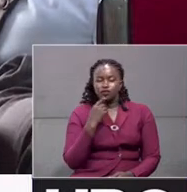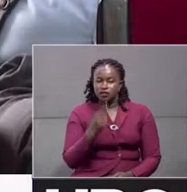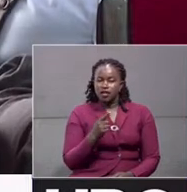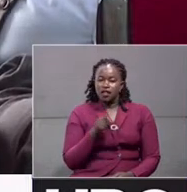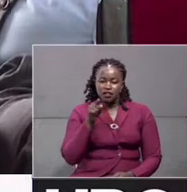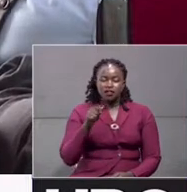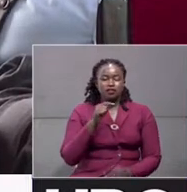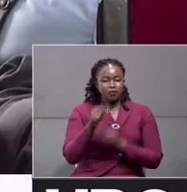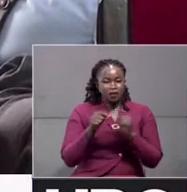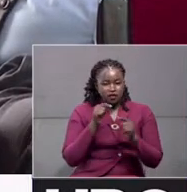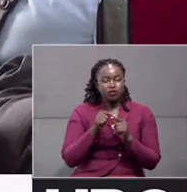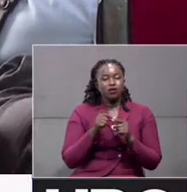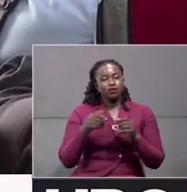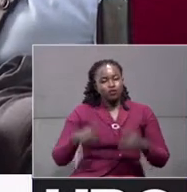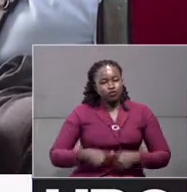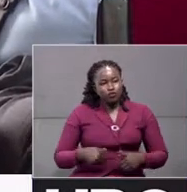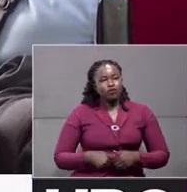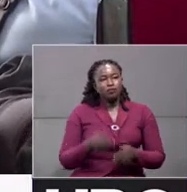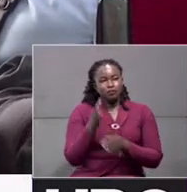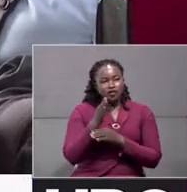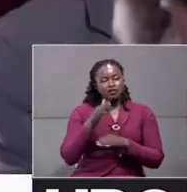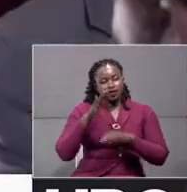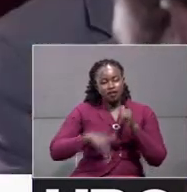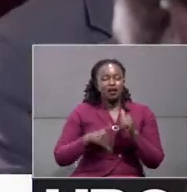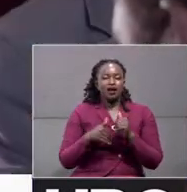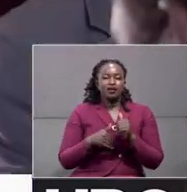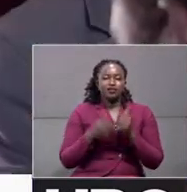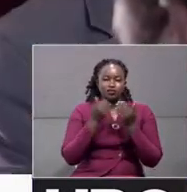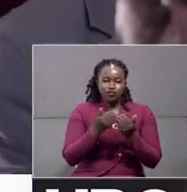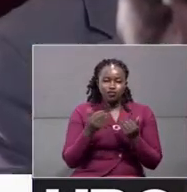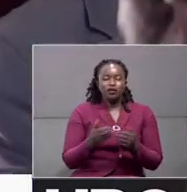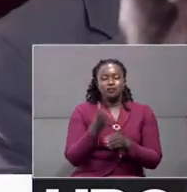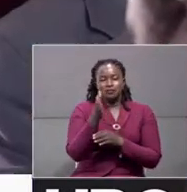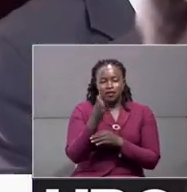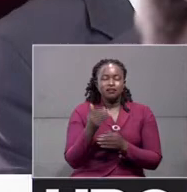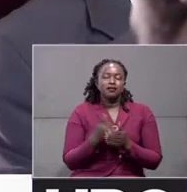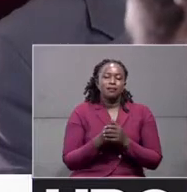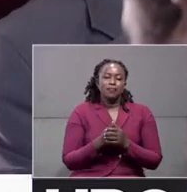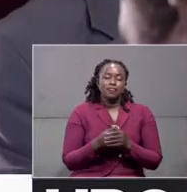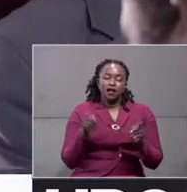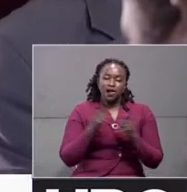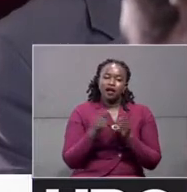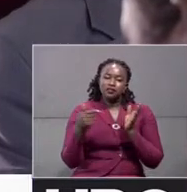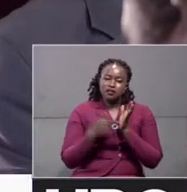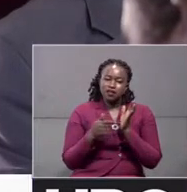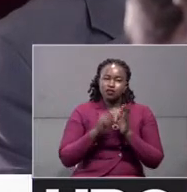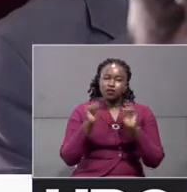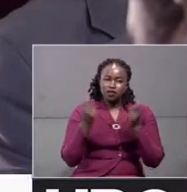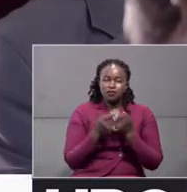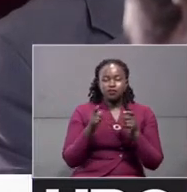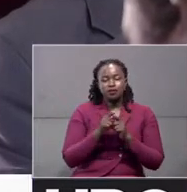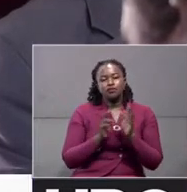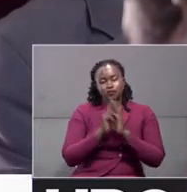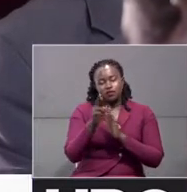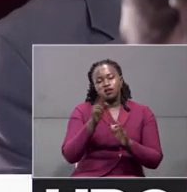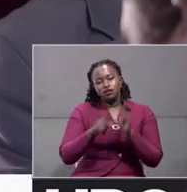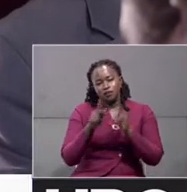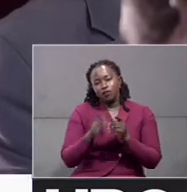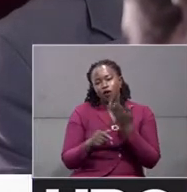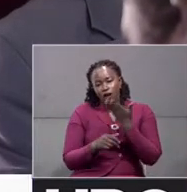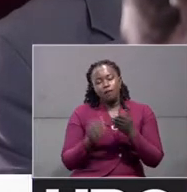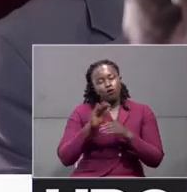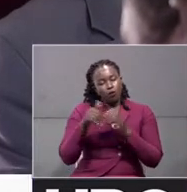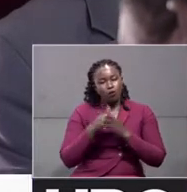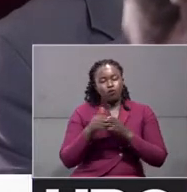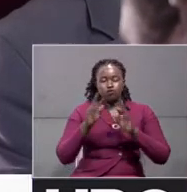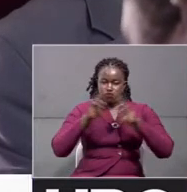is more of a youth minister than a children's minister. As a technical team and on the behalf of the people you see here, we are all committed to